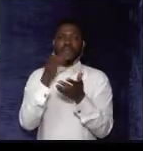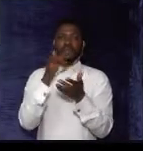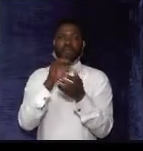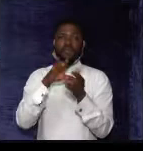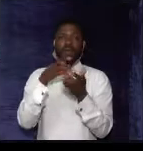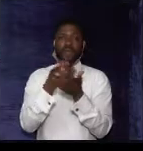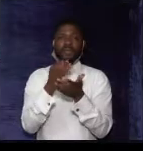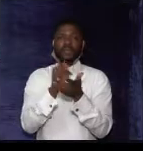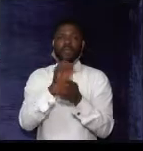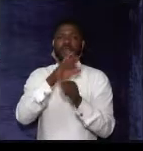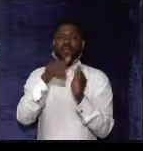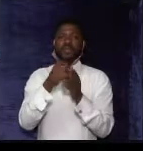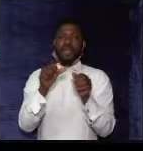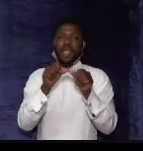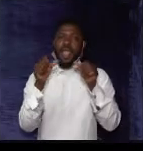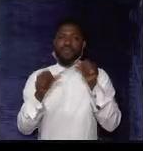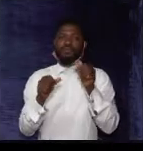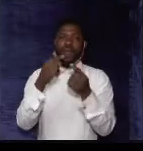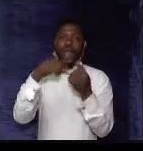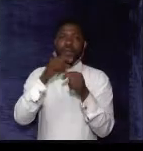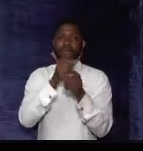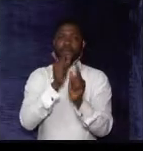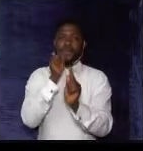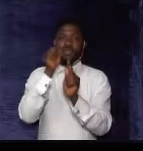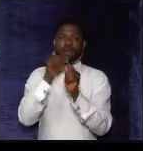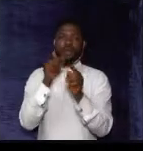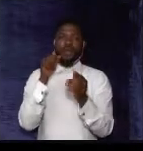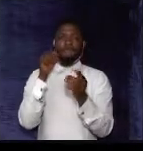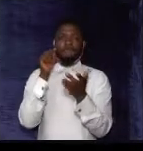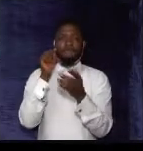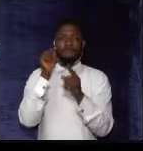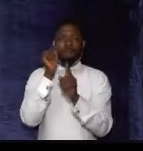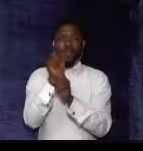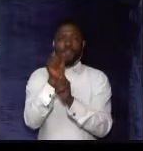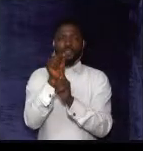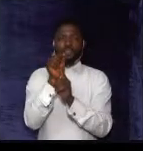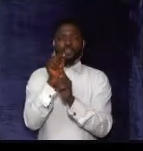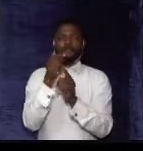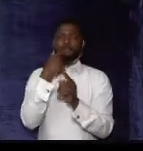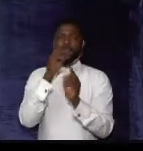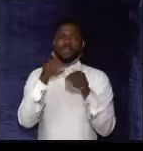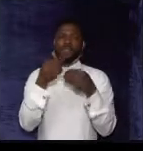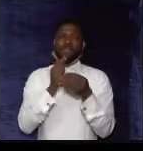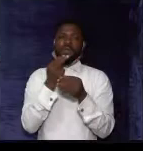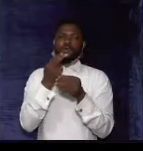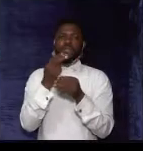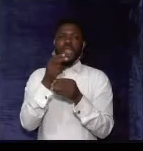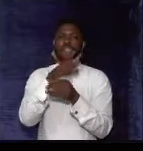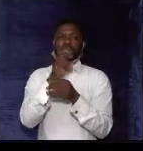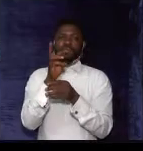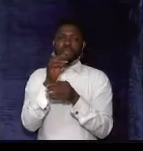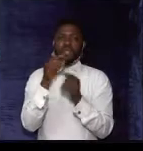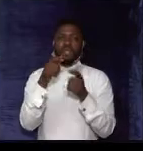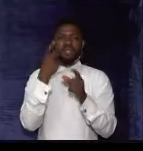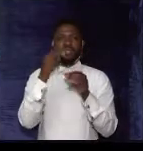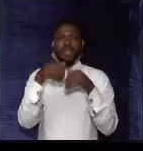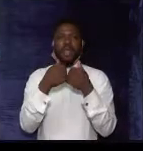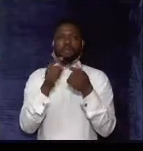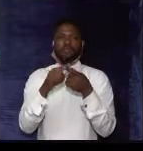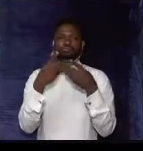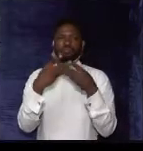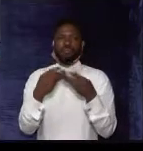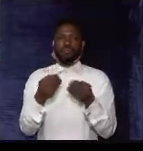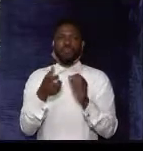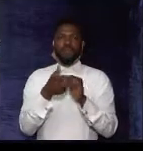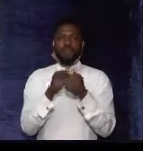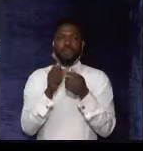Confirming that all the angles around a particular point must give us 360 degrees. Let's see how we can use this